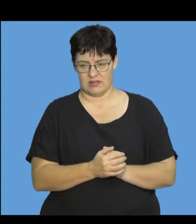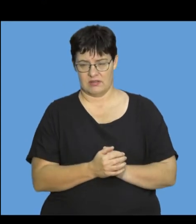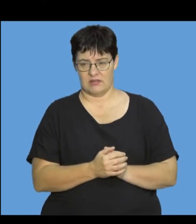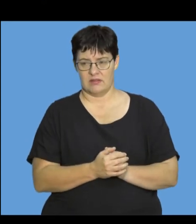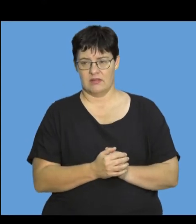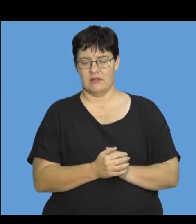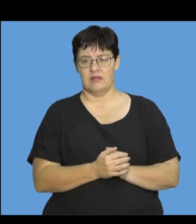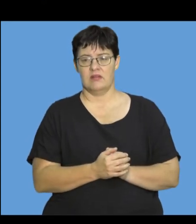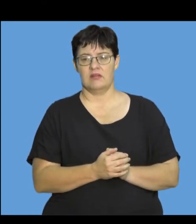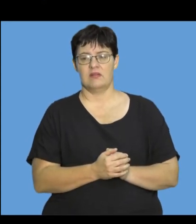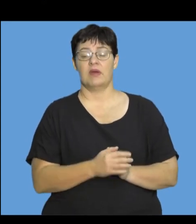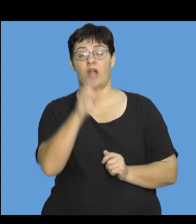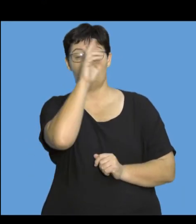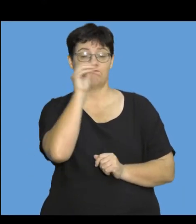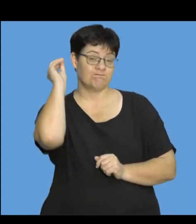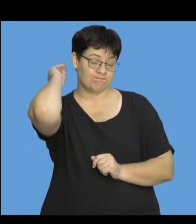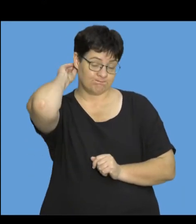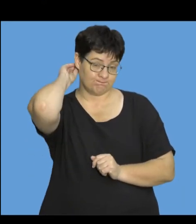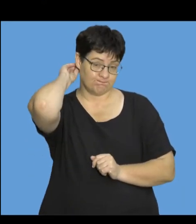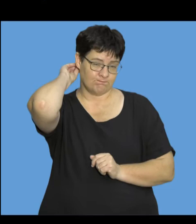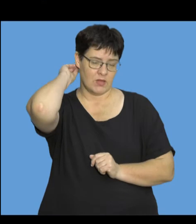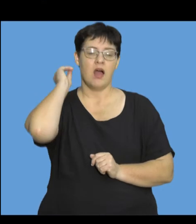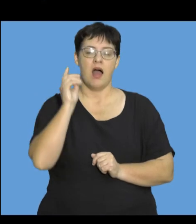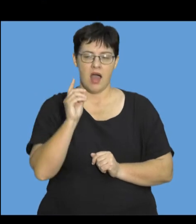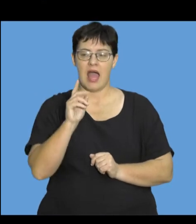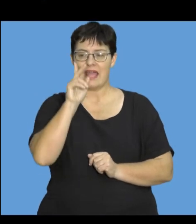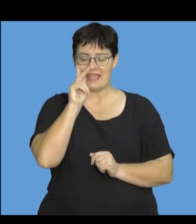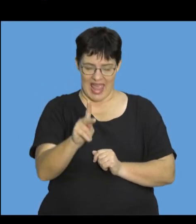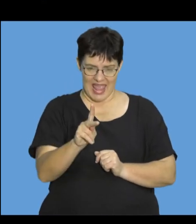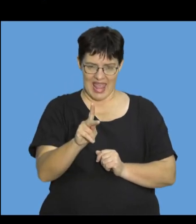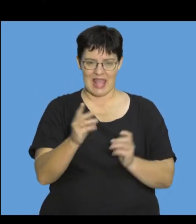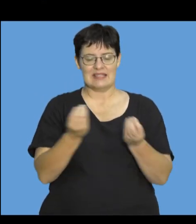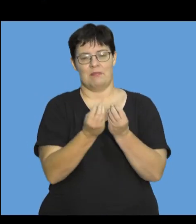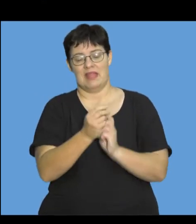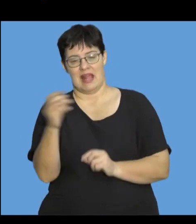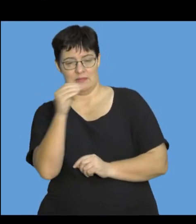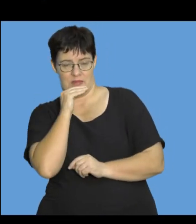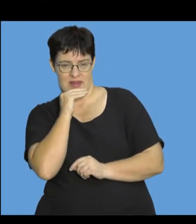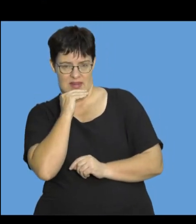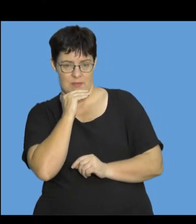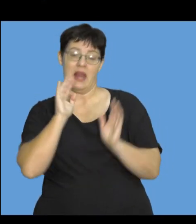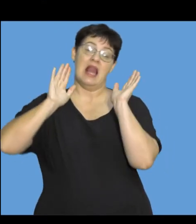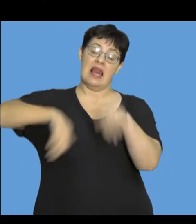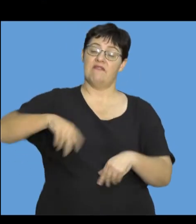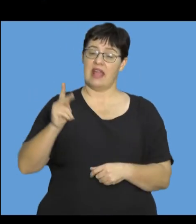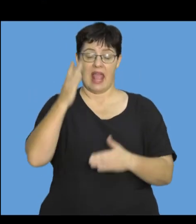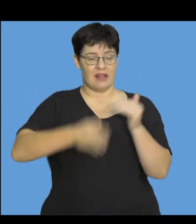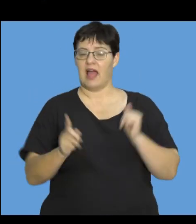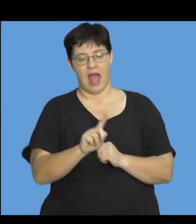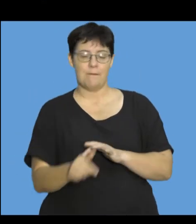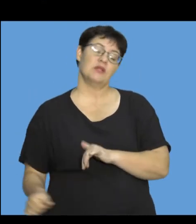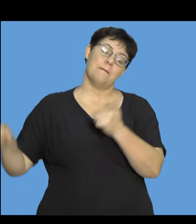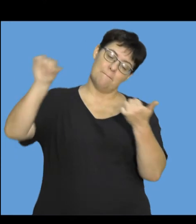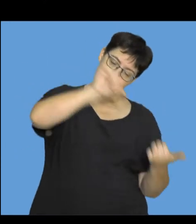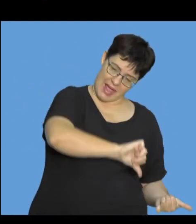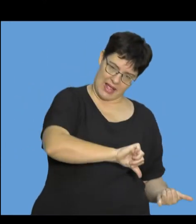ways you can employ here. But always remember that you let k to be something else. So you don't leave it as k at the end.